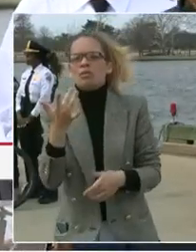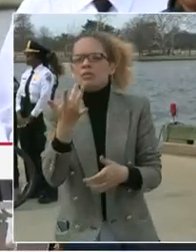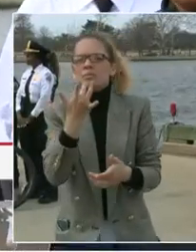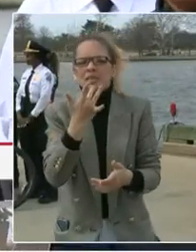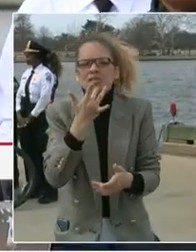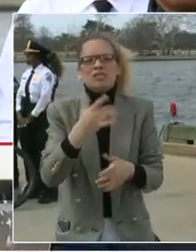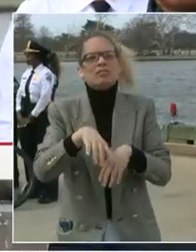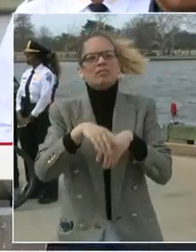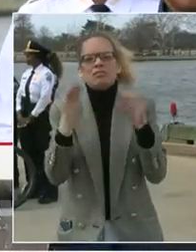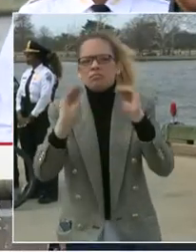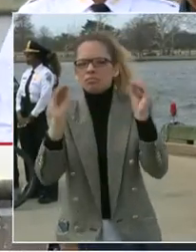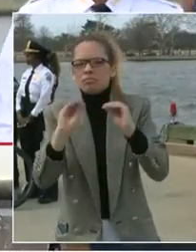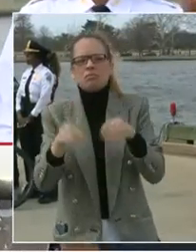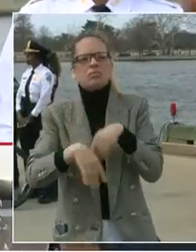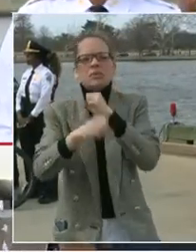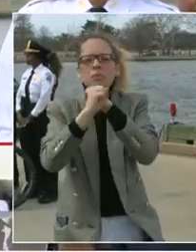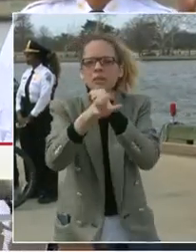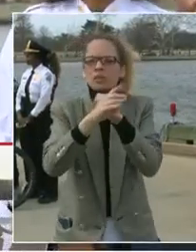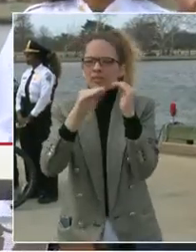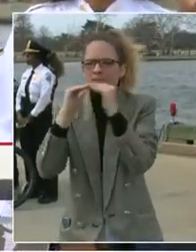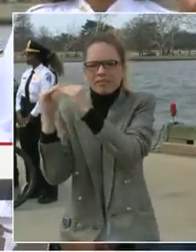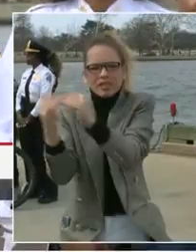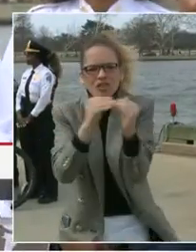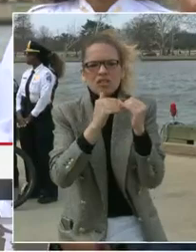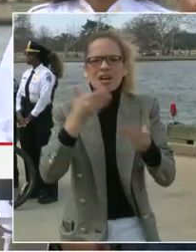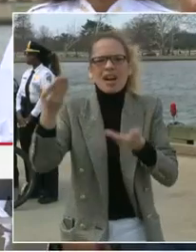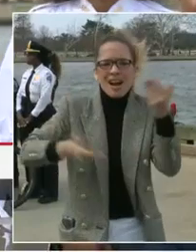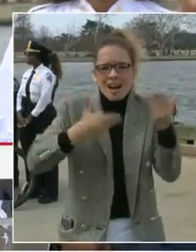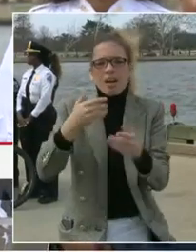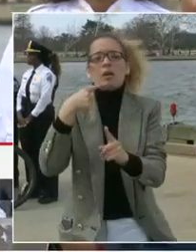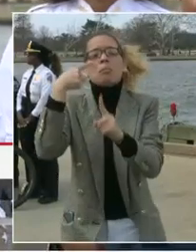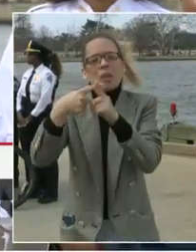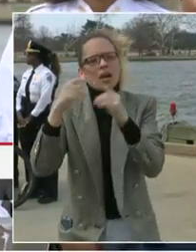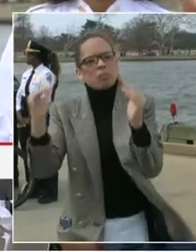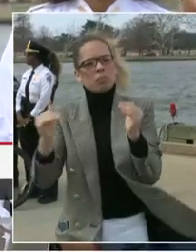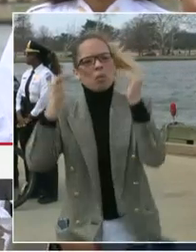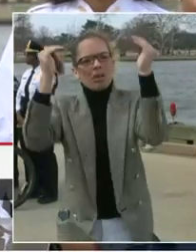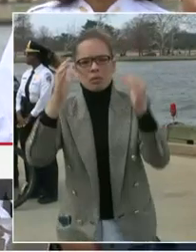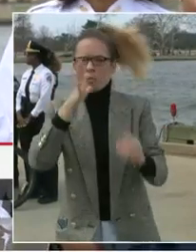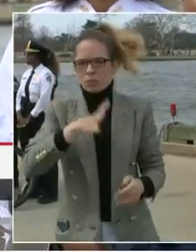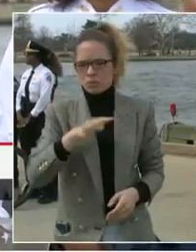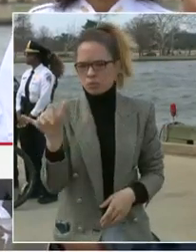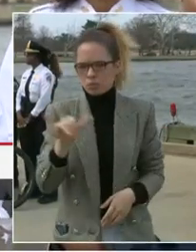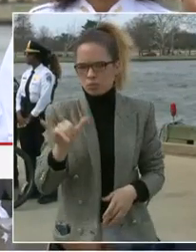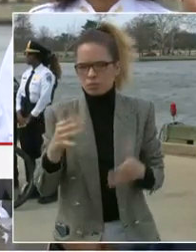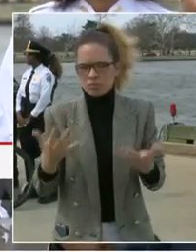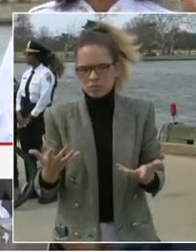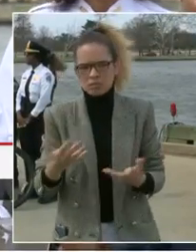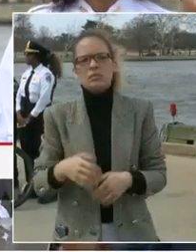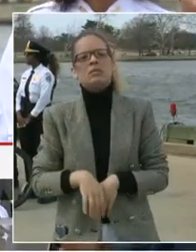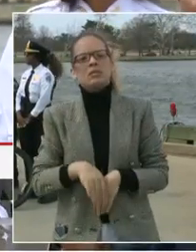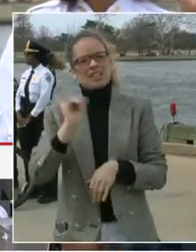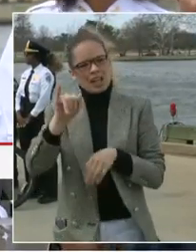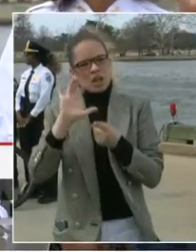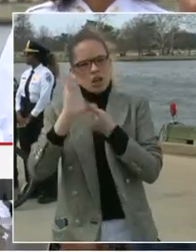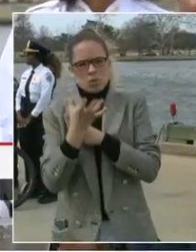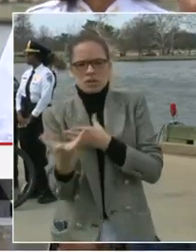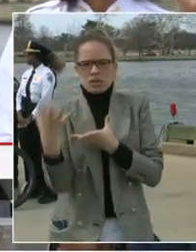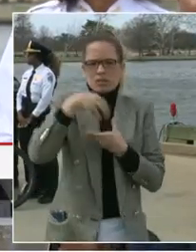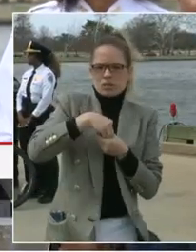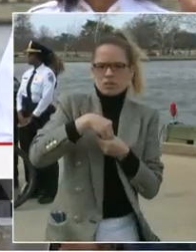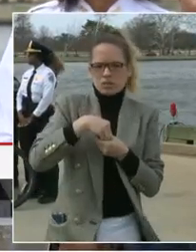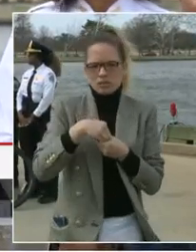retention, and promotion of women officers, and ensure that our culture is inclusive, respectfully,